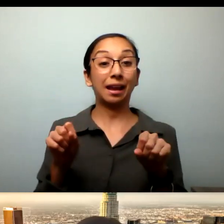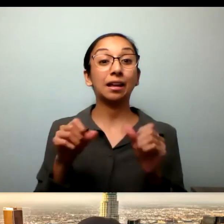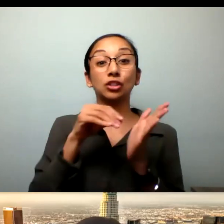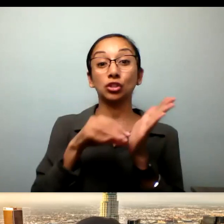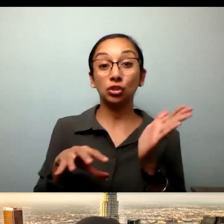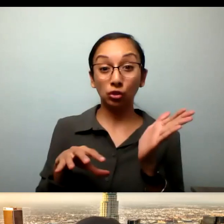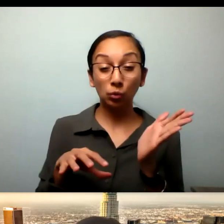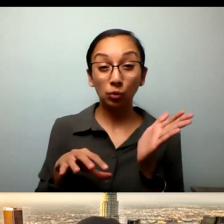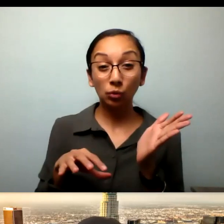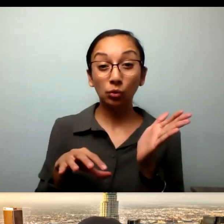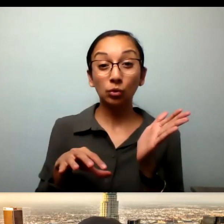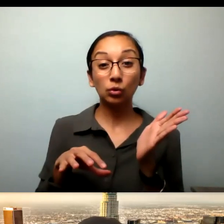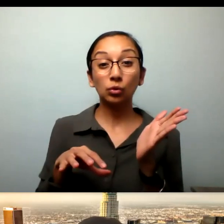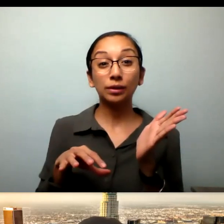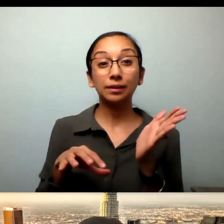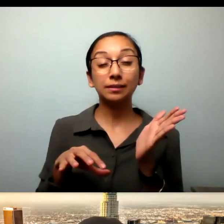estudiantes